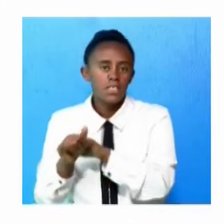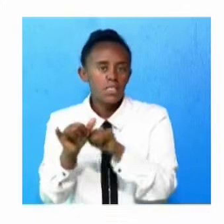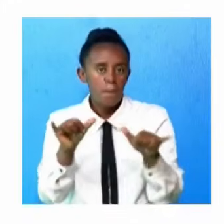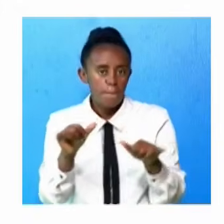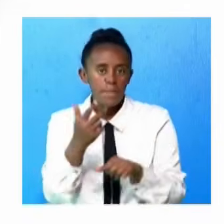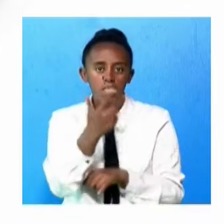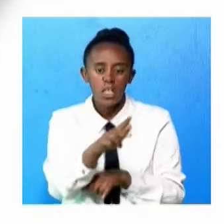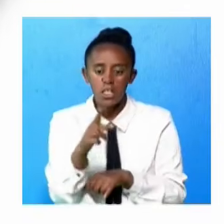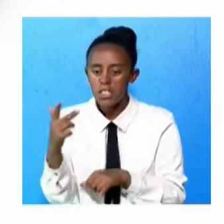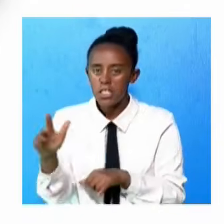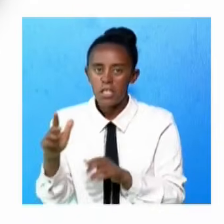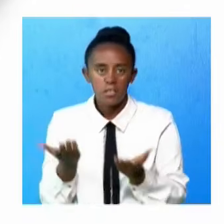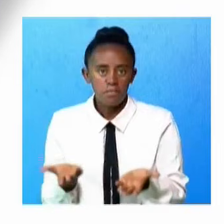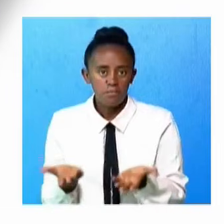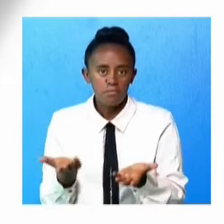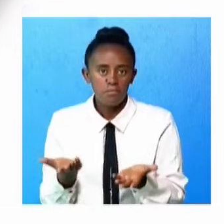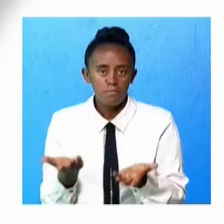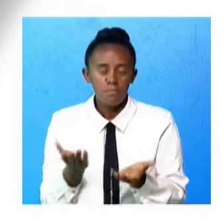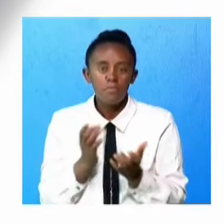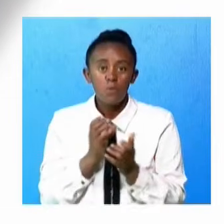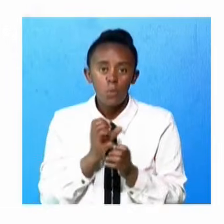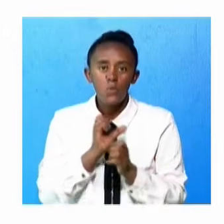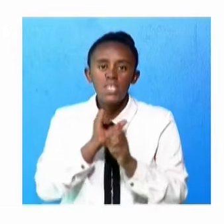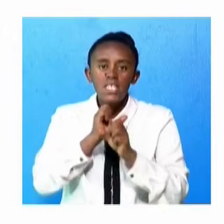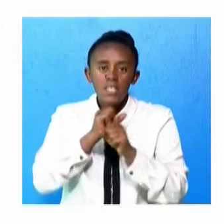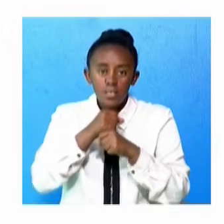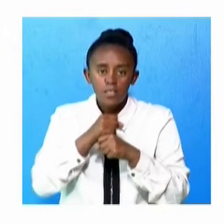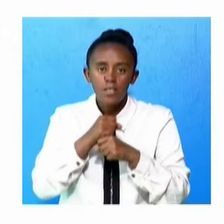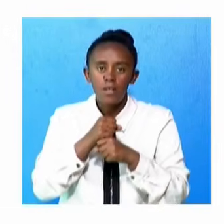13 years old.